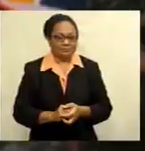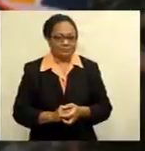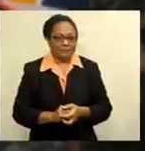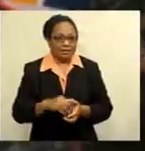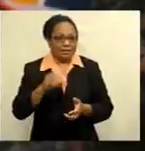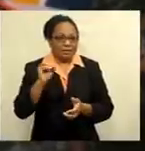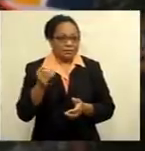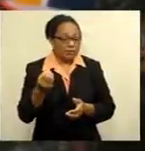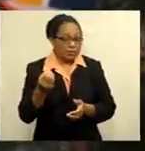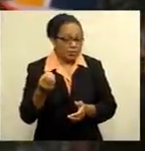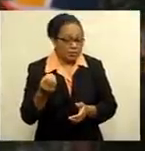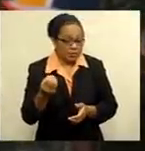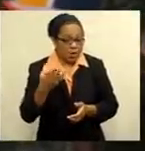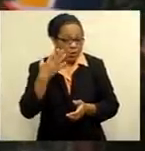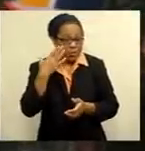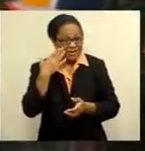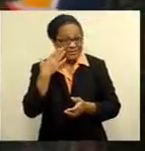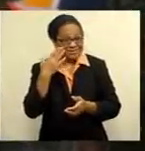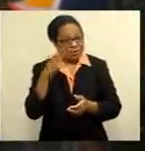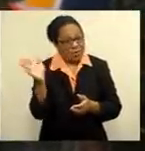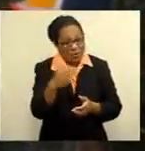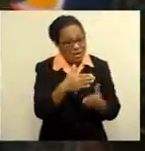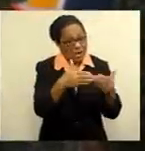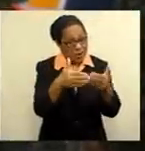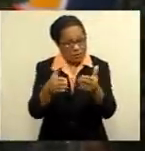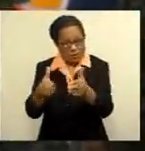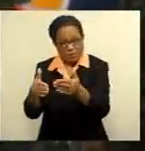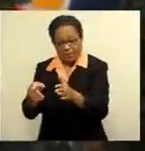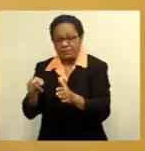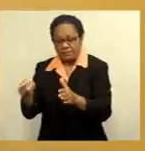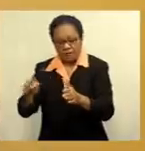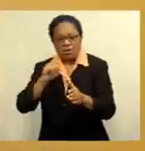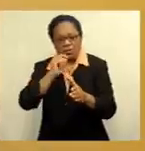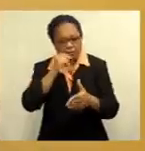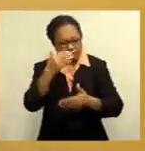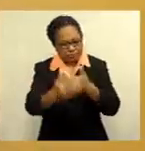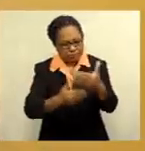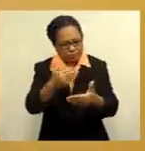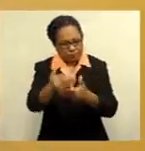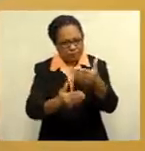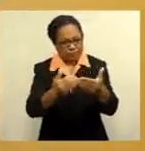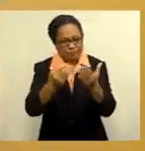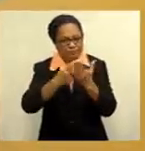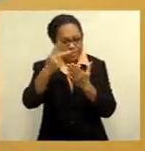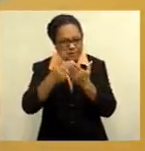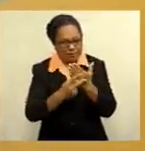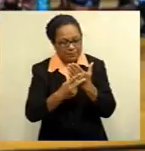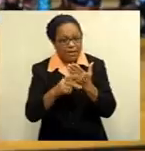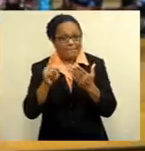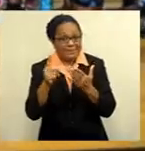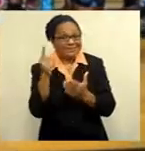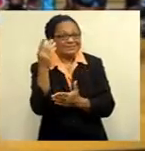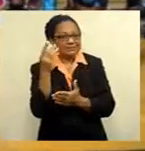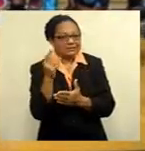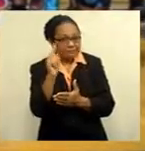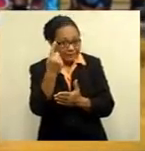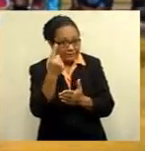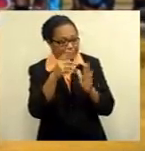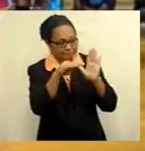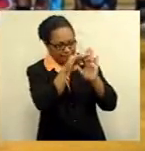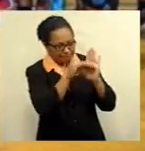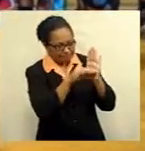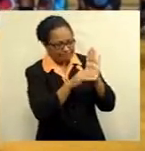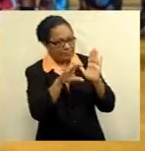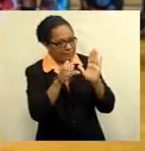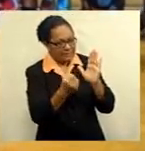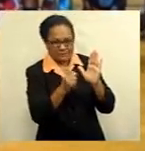run once things get back to normal will all be dependent on our guidelines on the safe